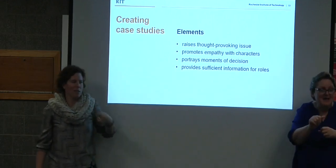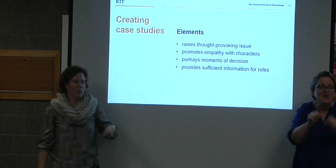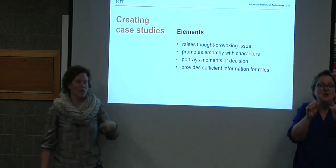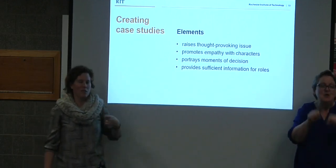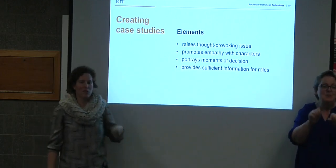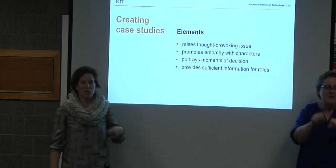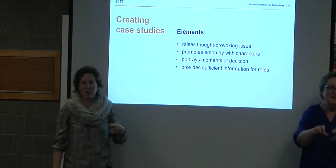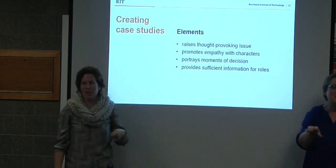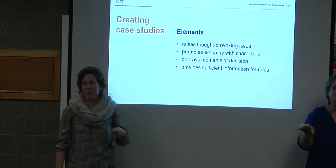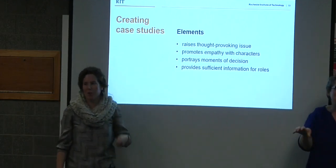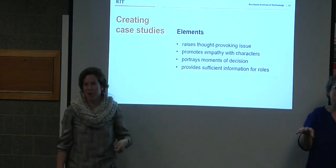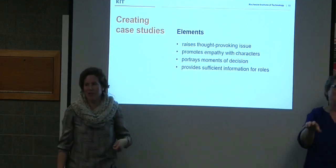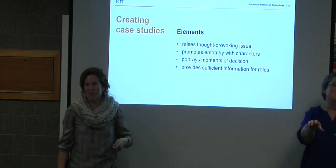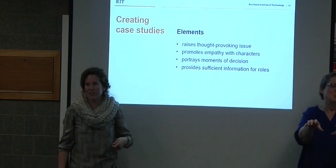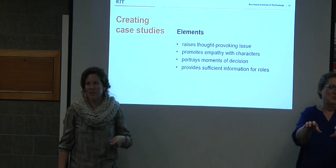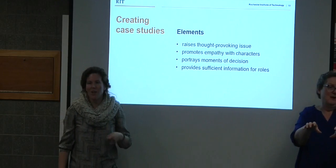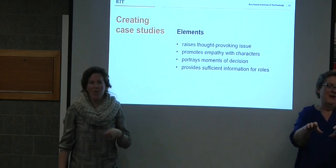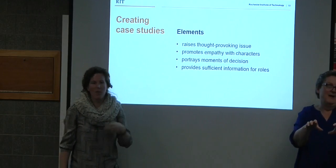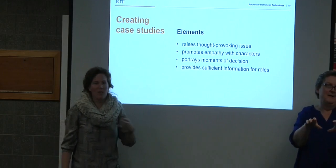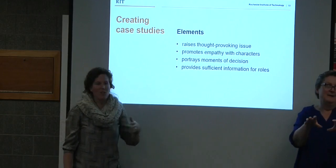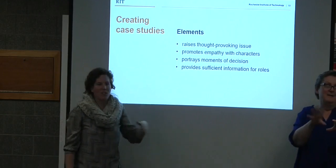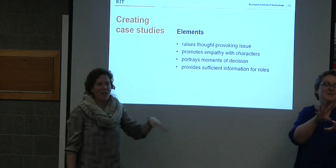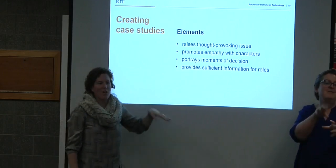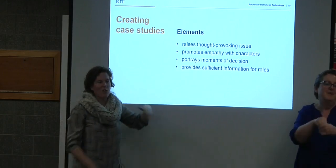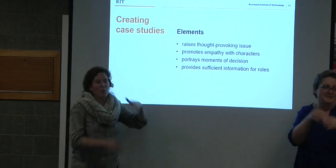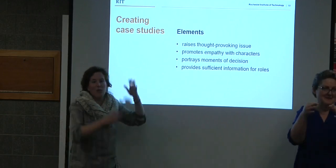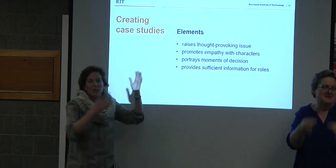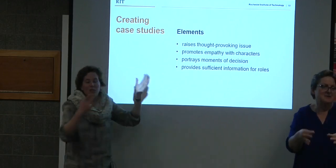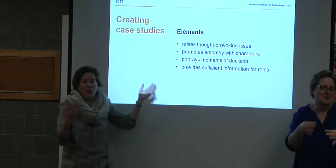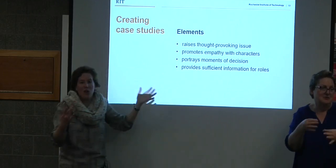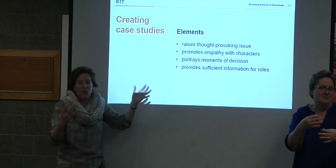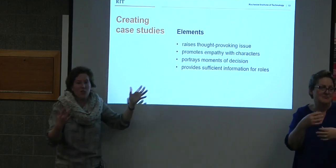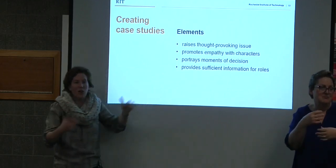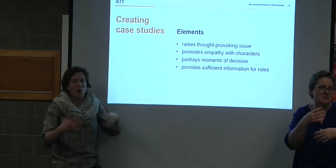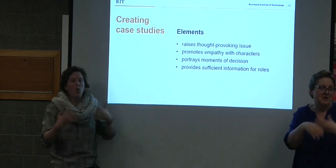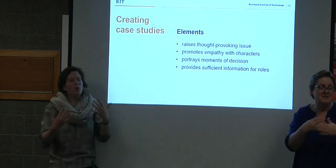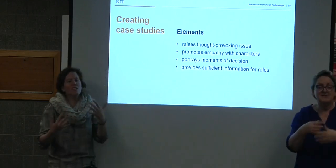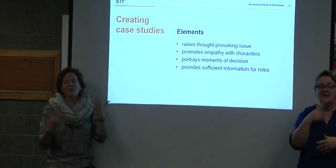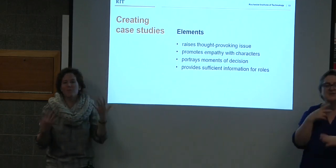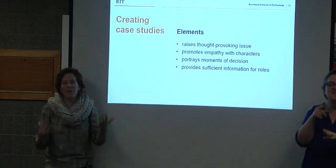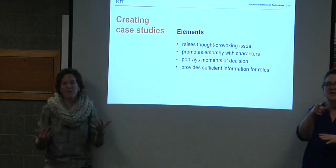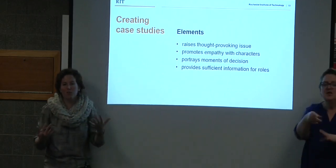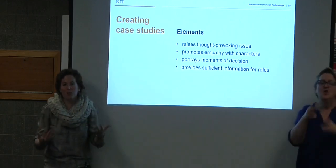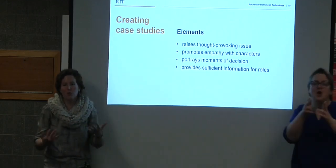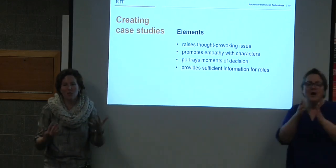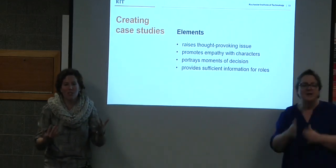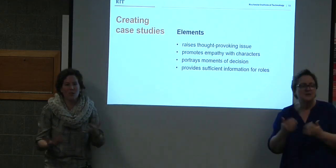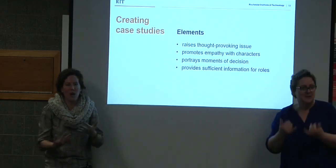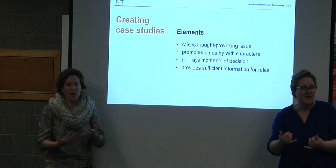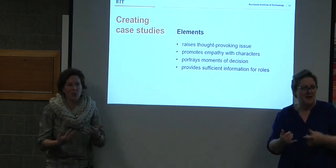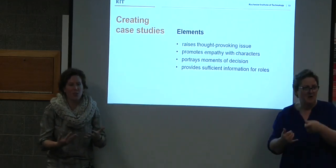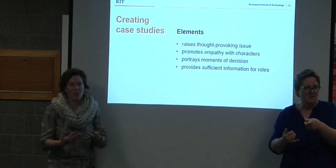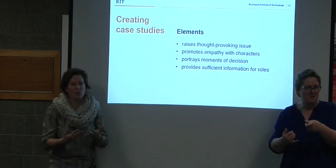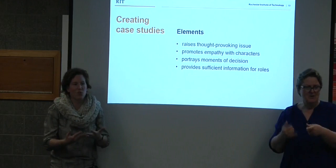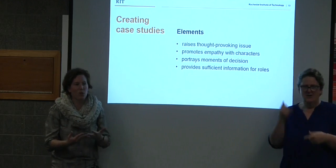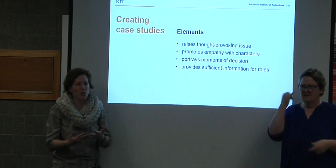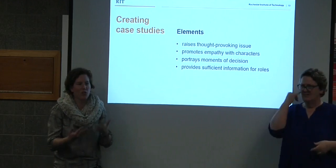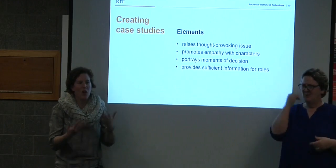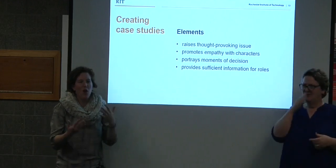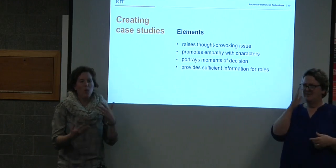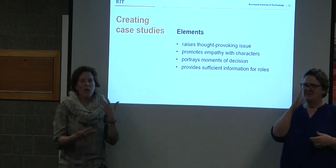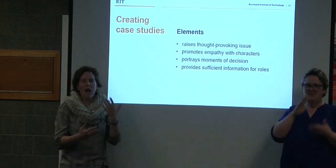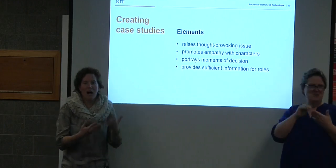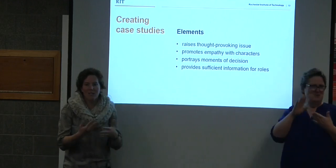actually embody somebody's decision-making process. So that's not just saying this person is a hunter. What does that mean if your student has never actually been in